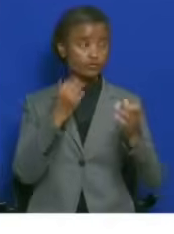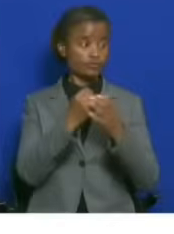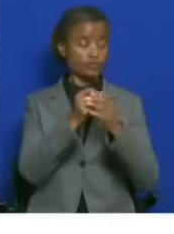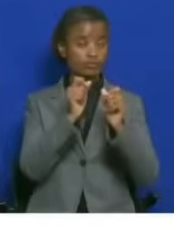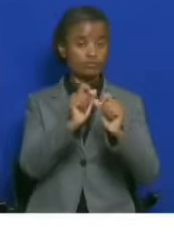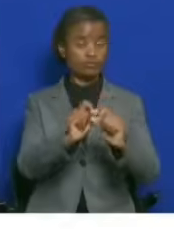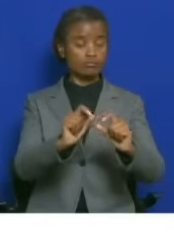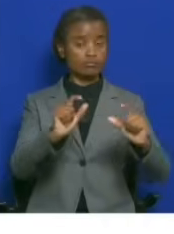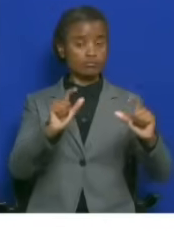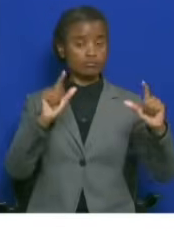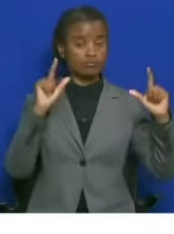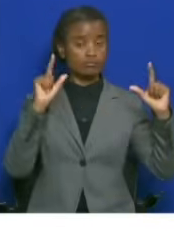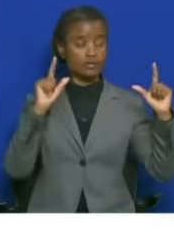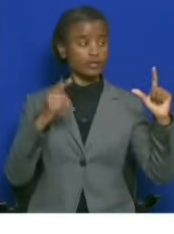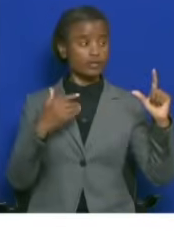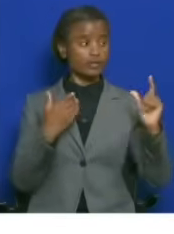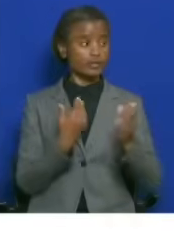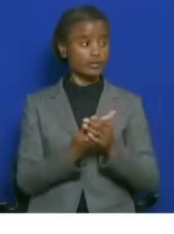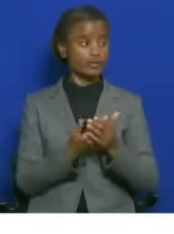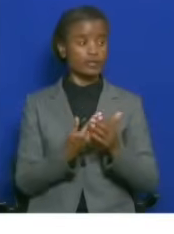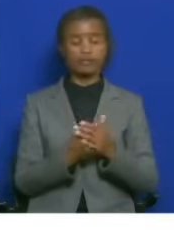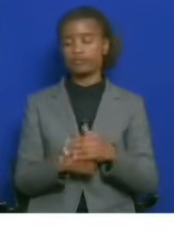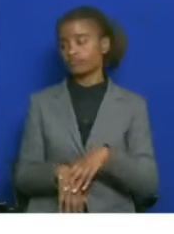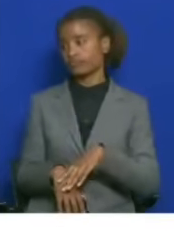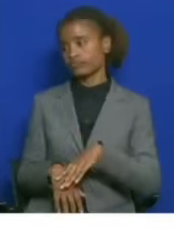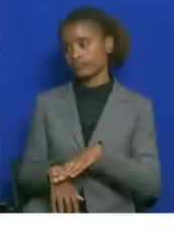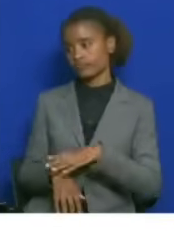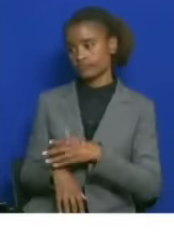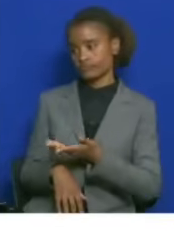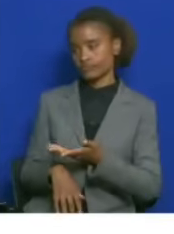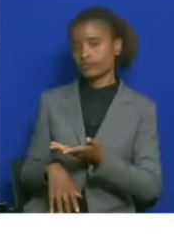What Now- you see, Now is read.